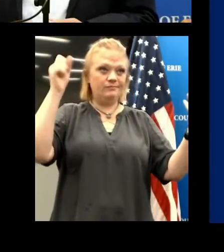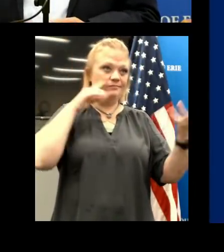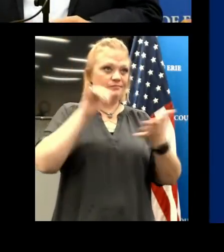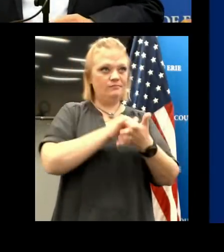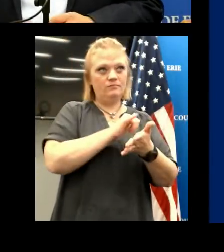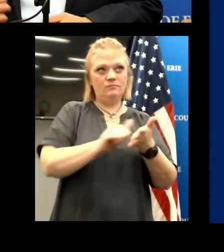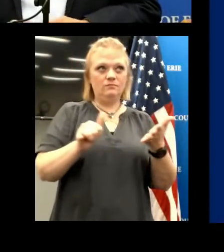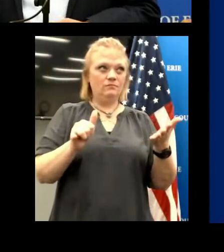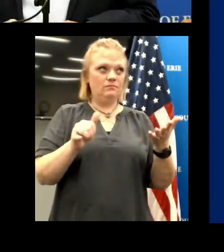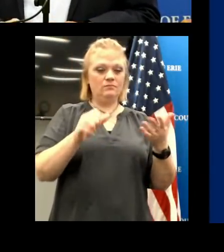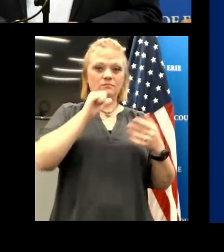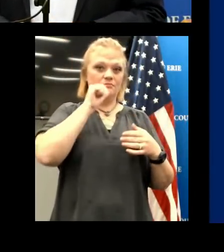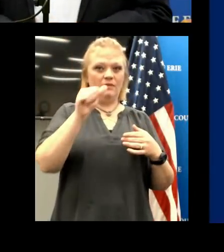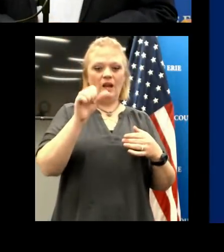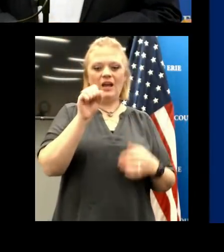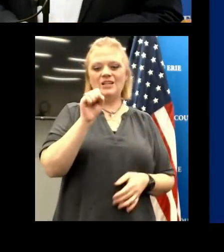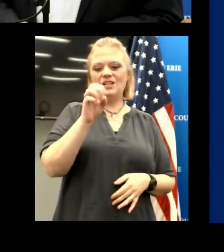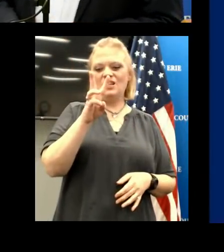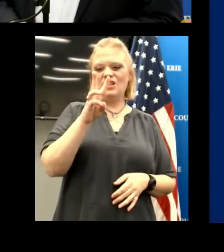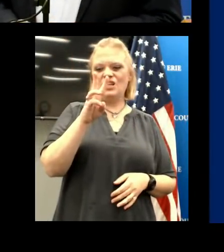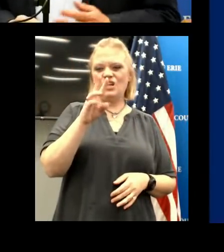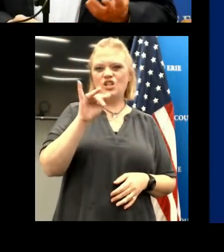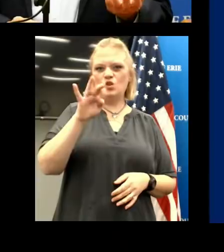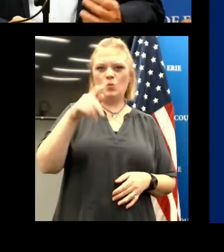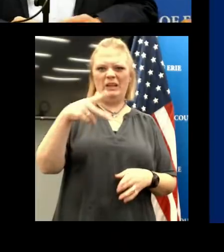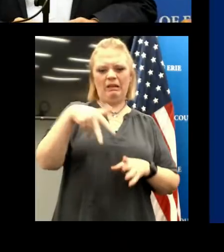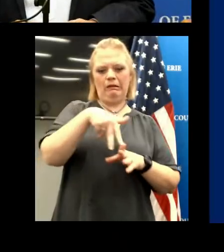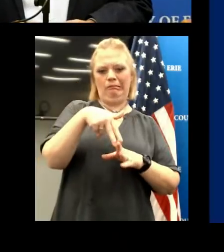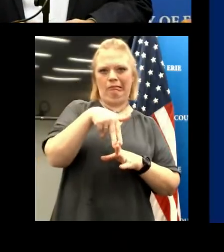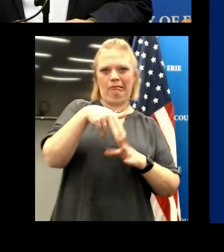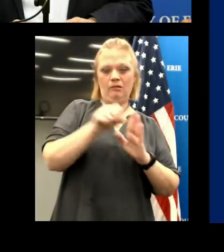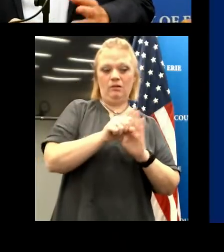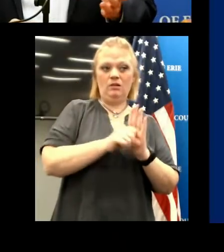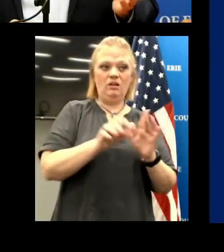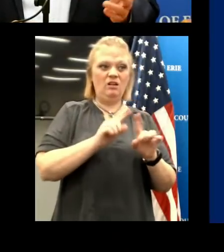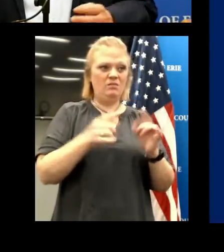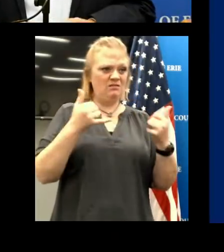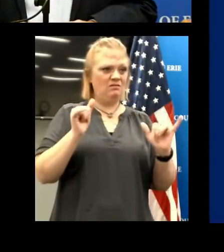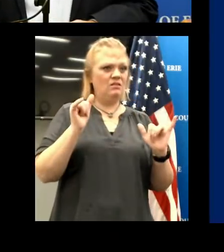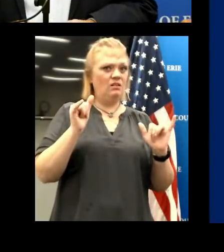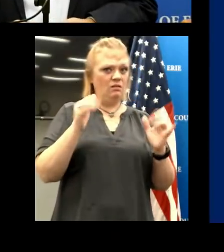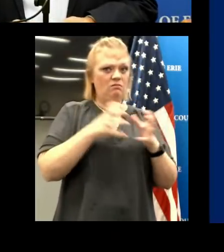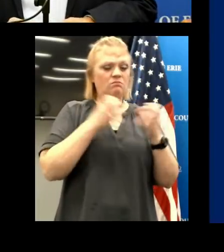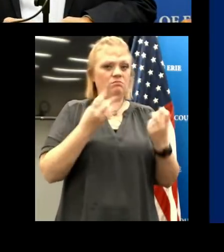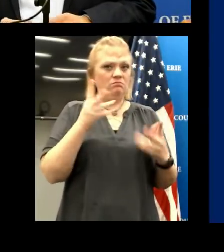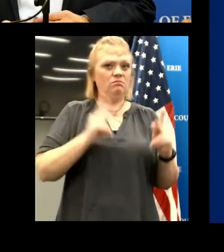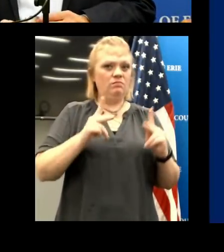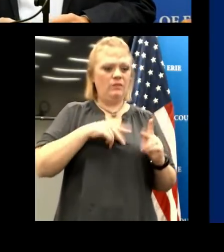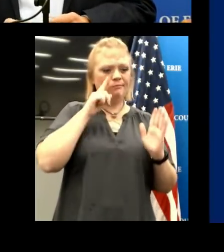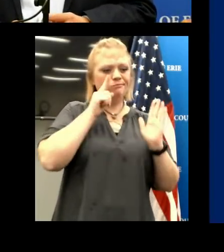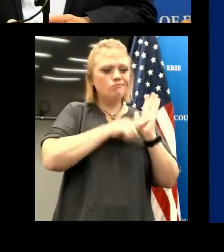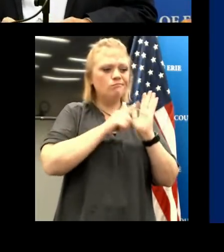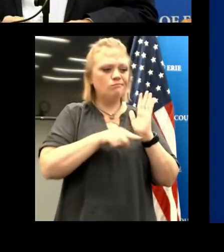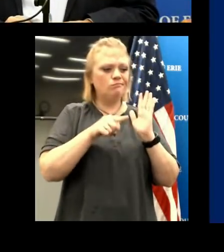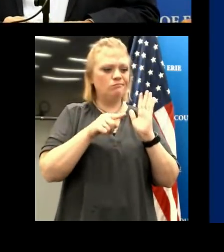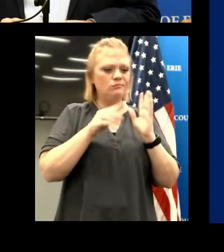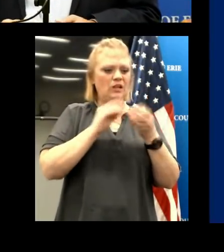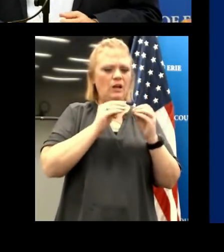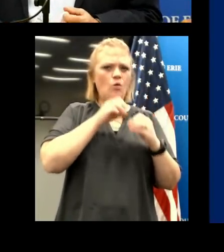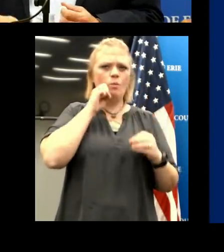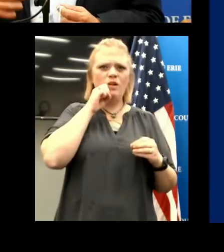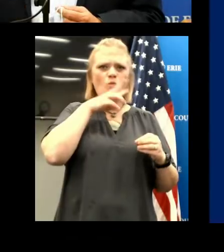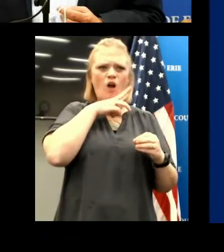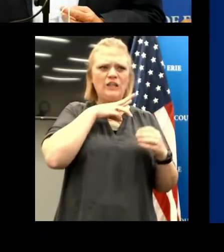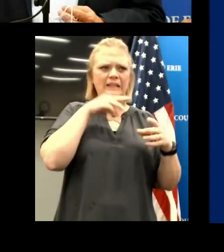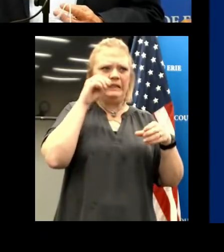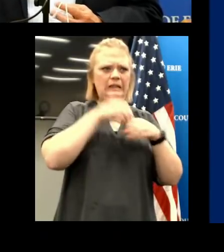York's not a swing state, but we're still having a very high turnout. I was looking at the numbers associated with Milwaukee County in Wisconsin, which